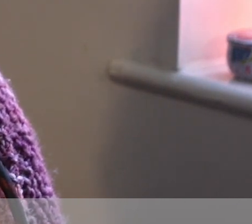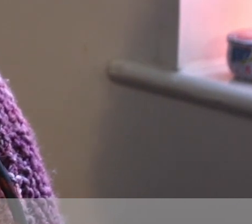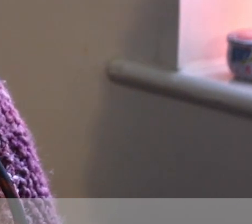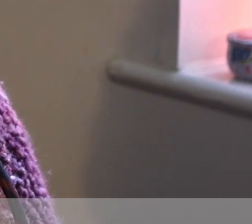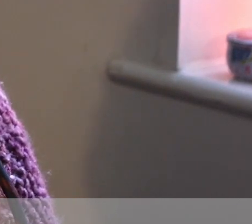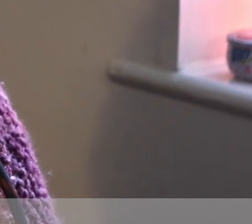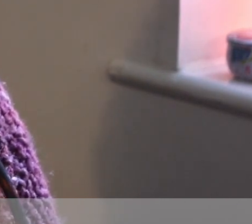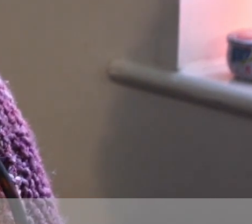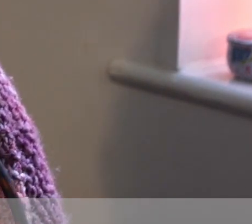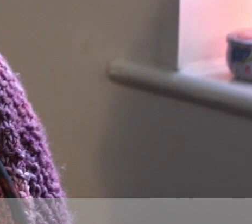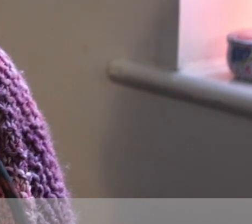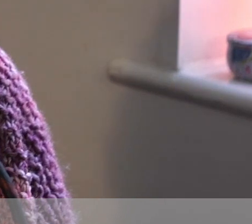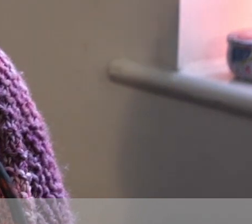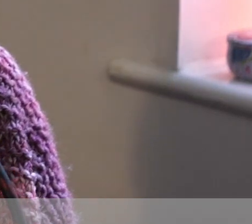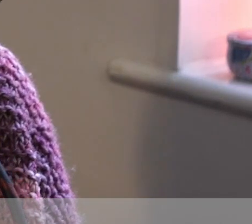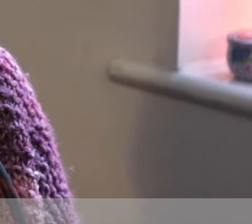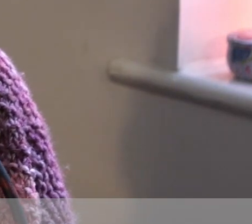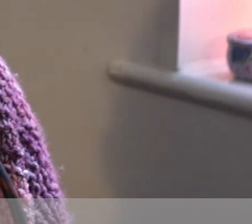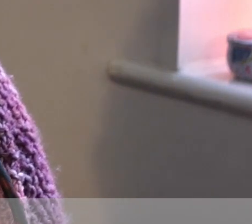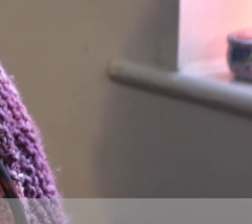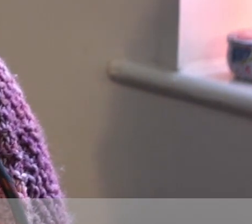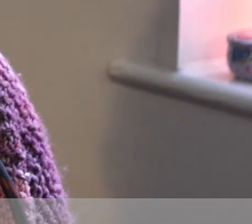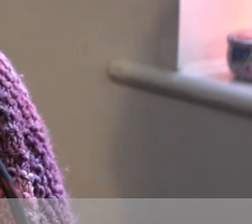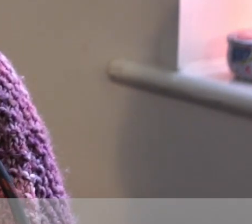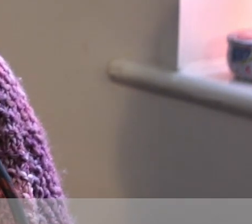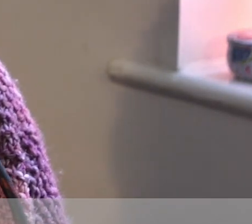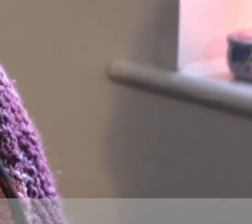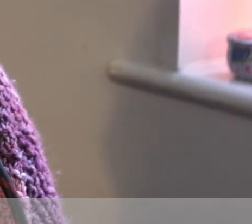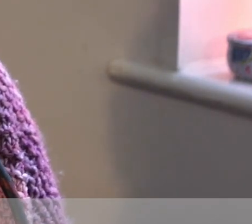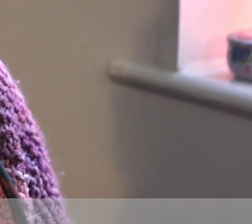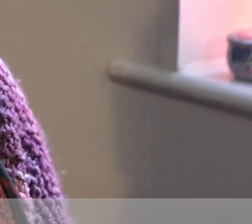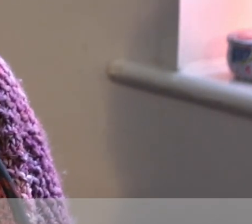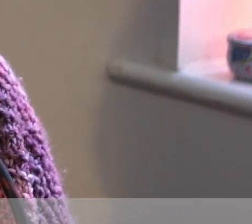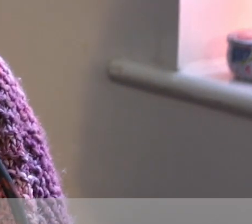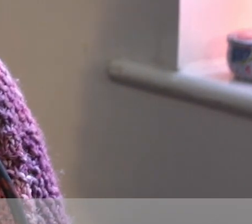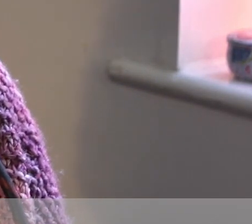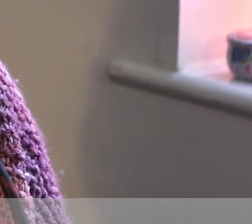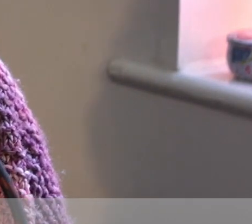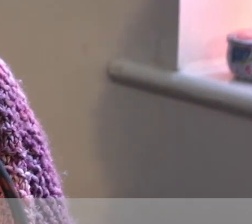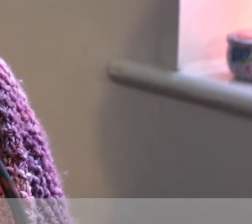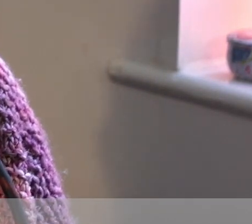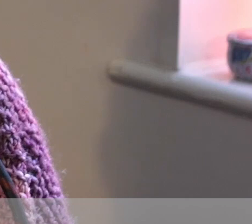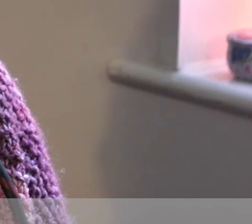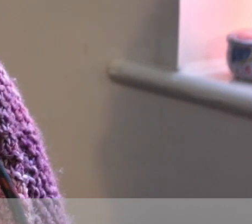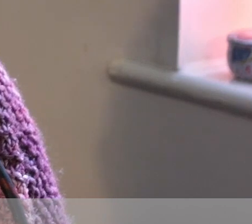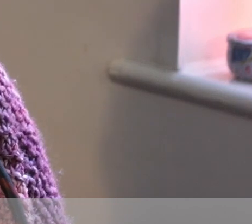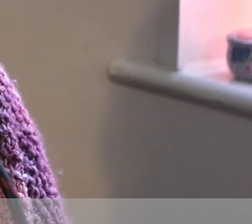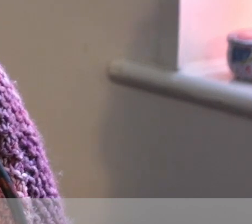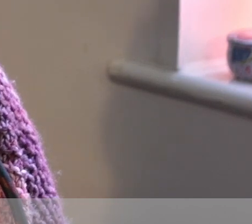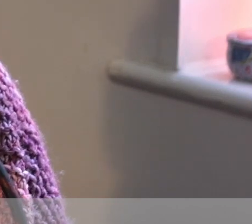know. Each one reveals the face of God, colored olive black, olive brown, a rainbow of